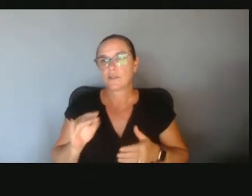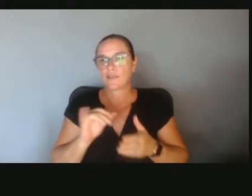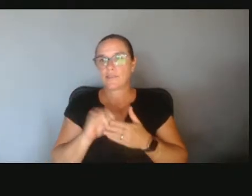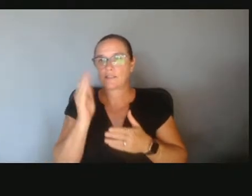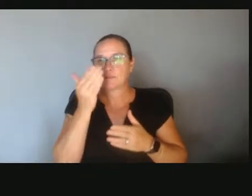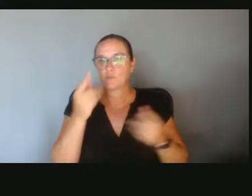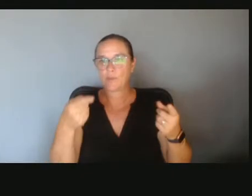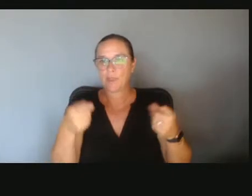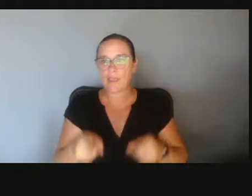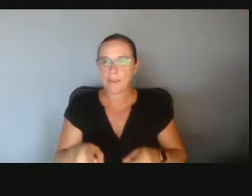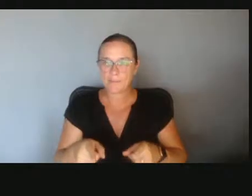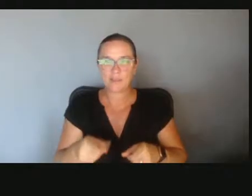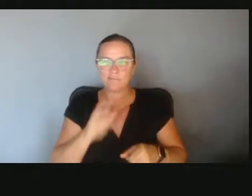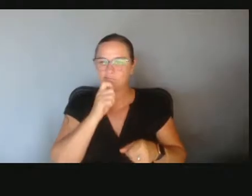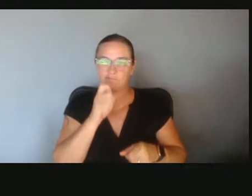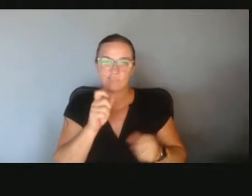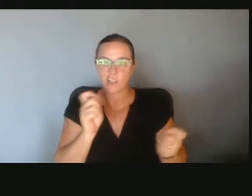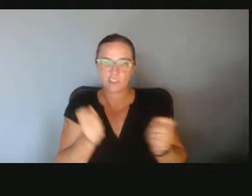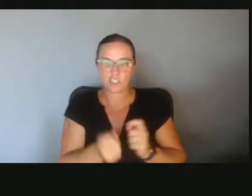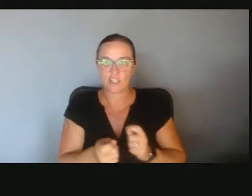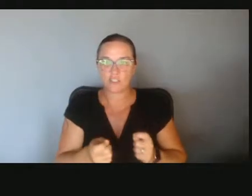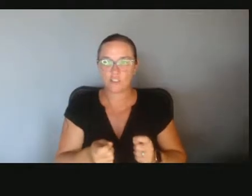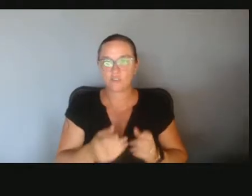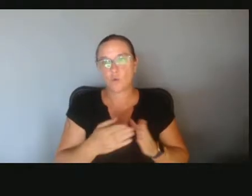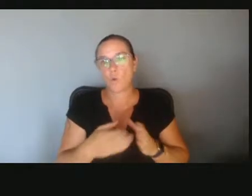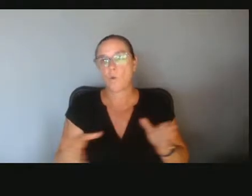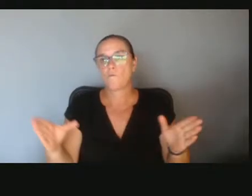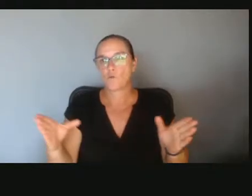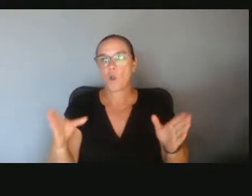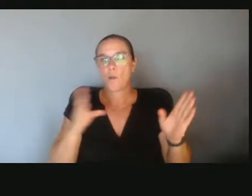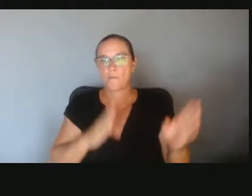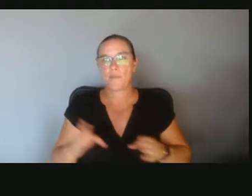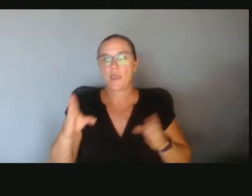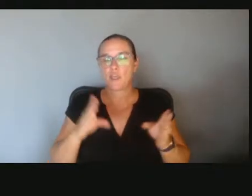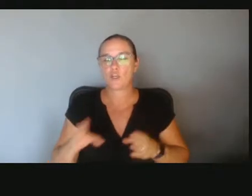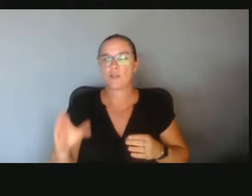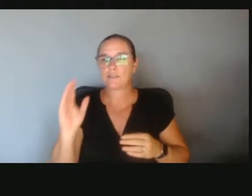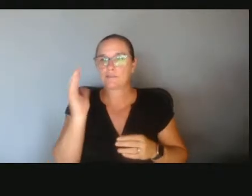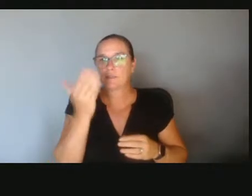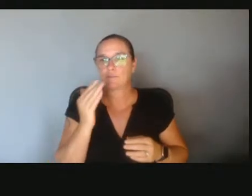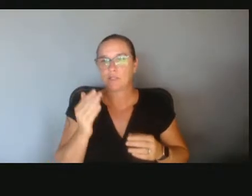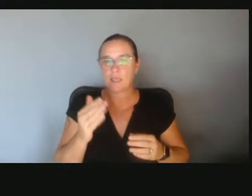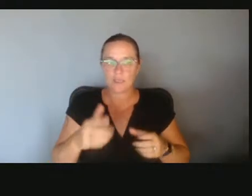here. That's not really any different. With this overall pattern, it seems like the summit is